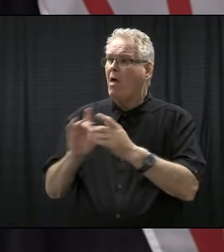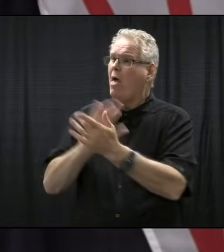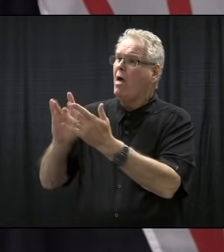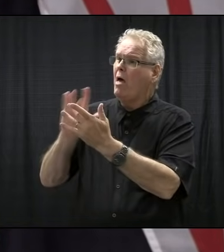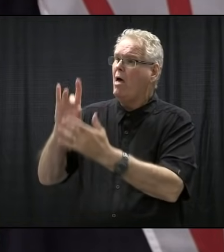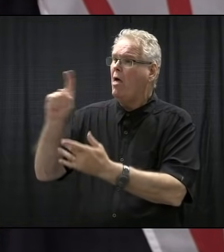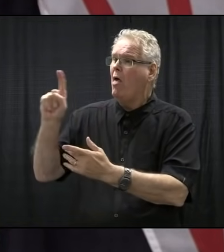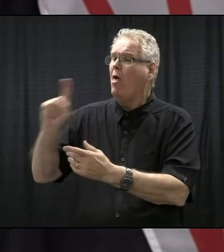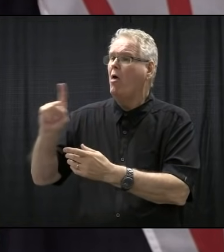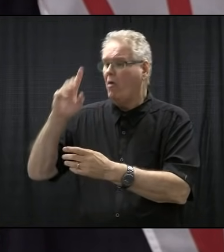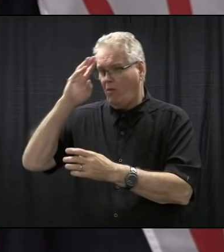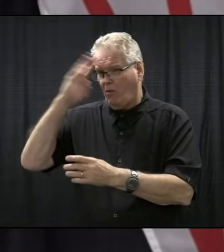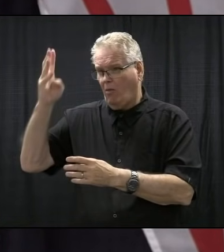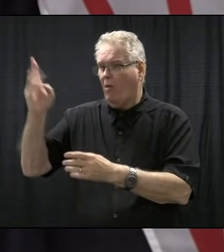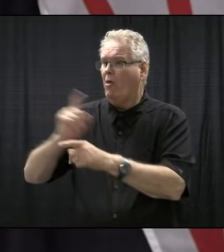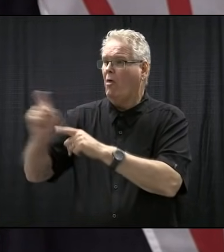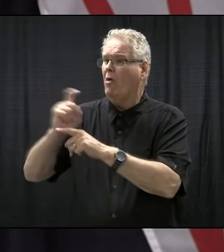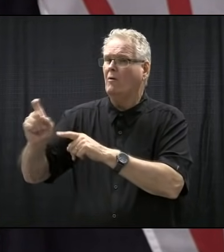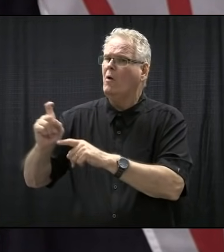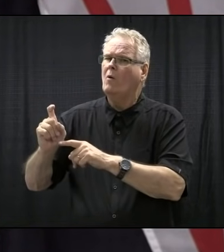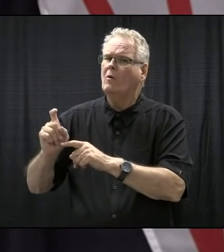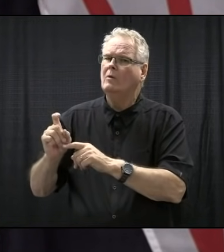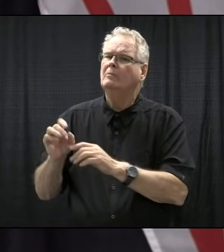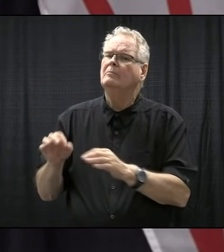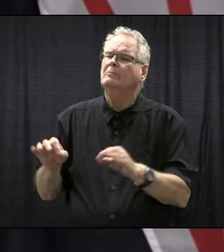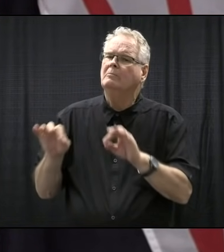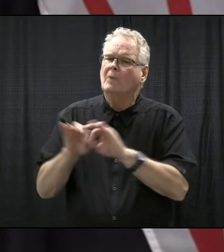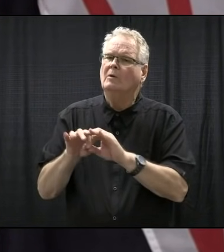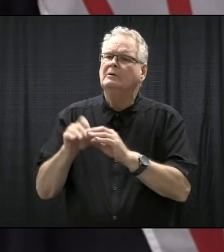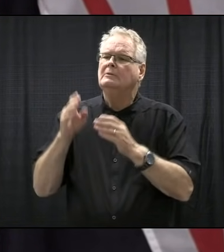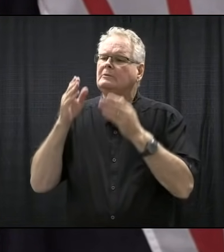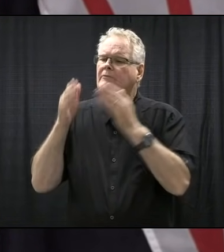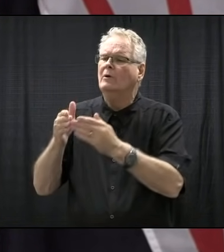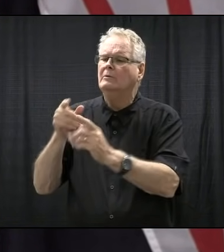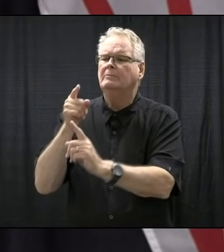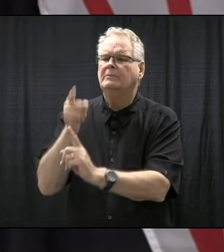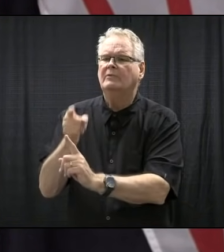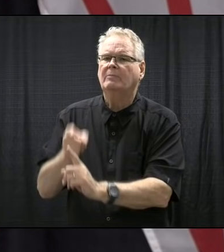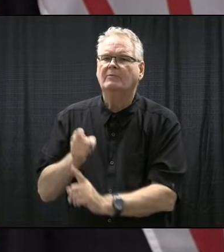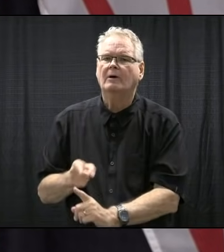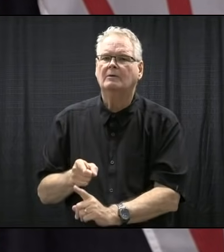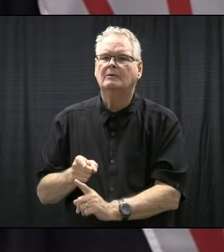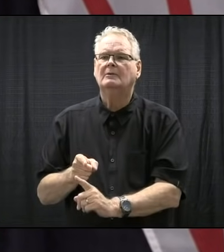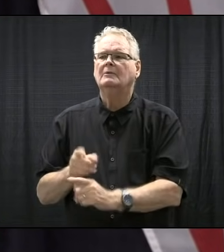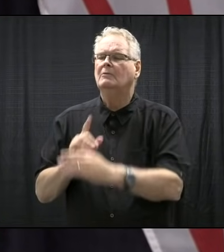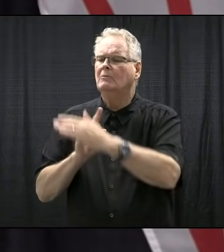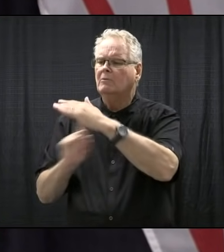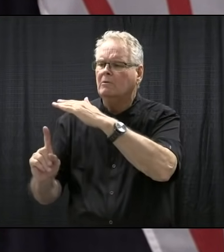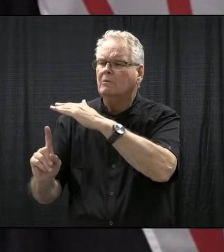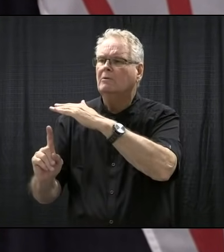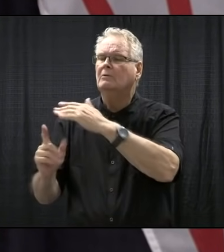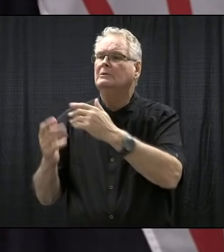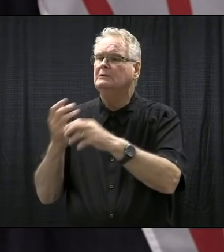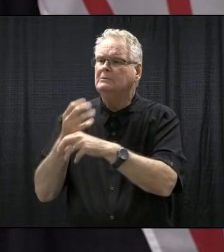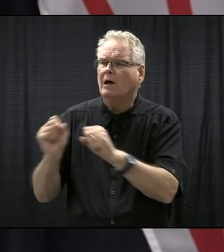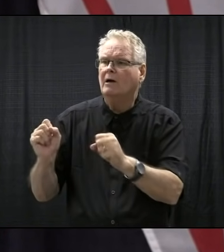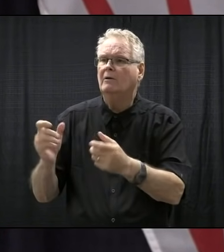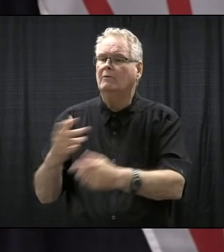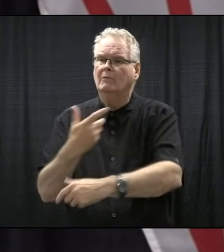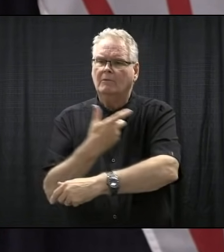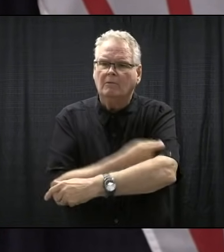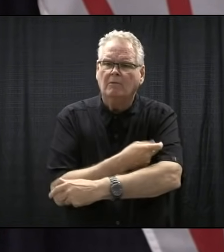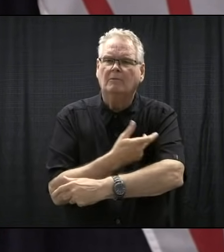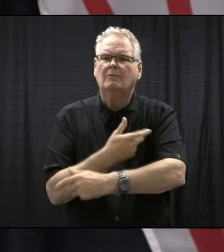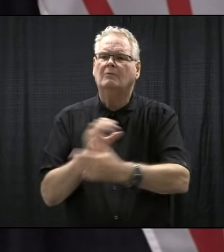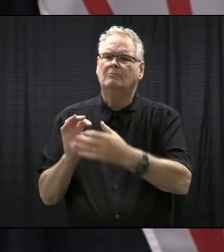around COVID and isolation and these kind of things. This information is readily available in a pretty accessible